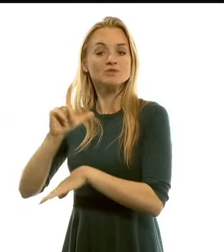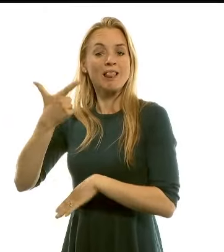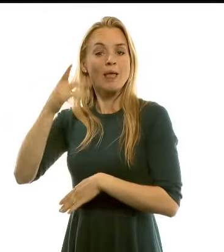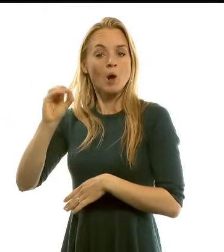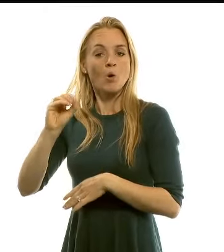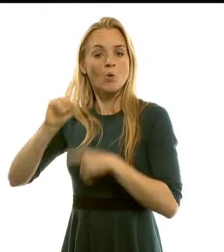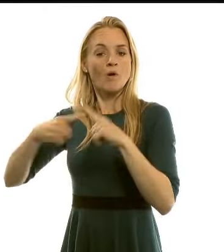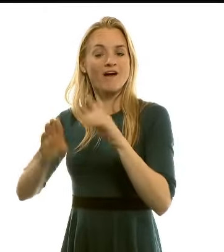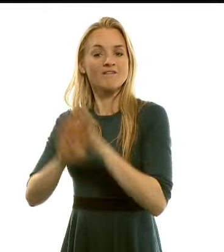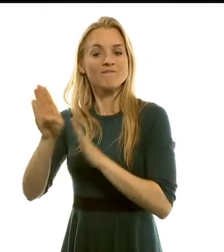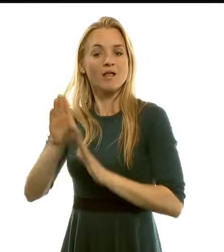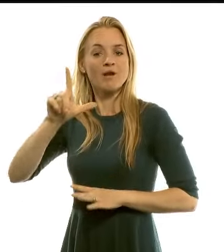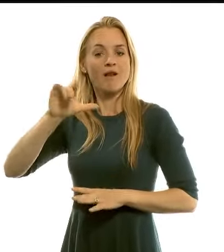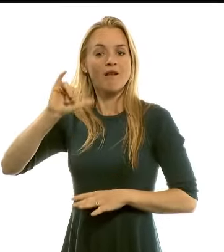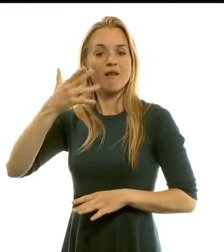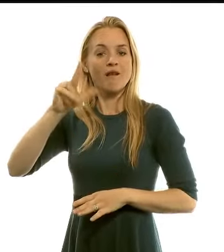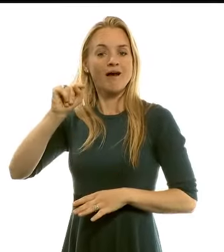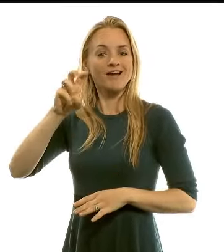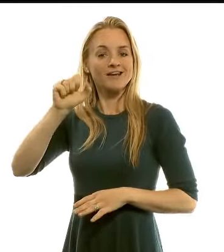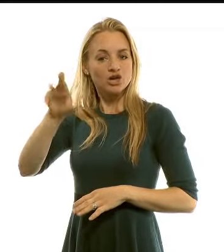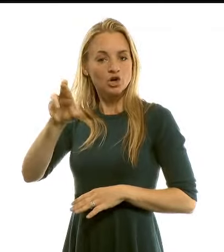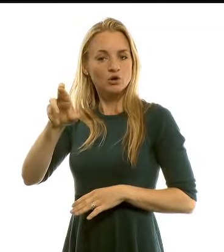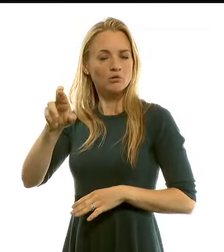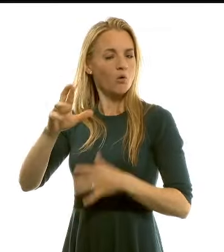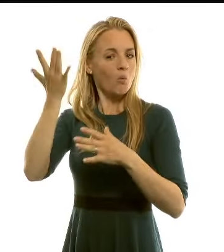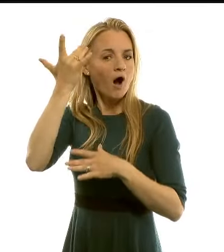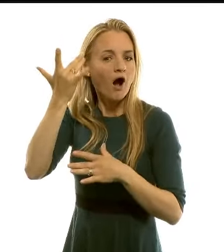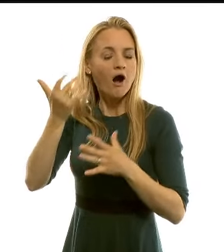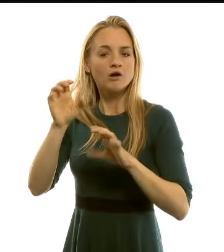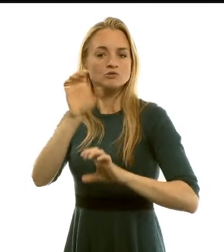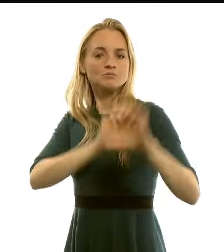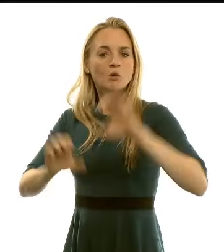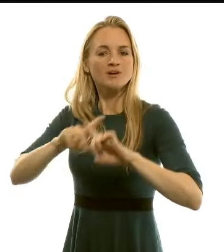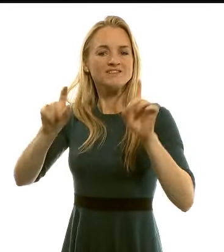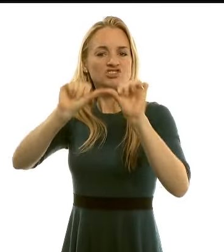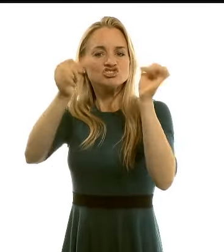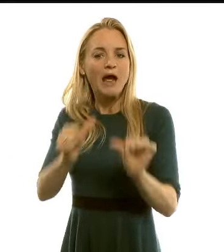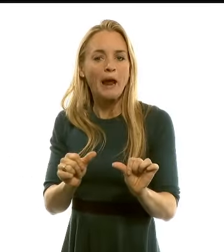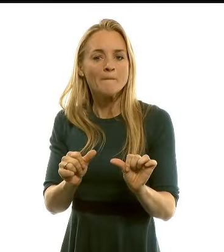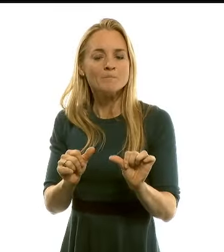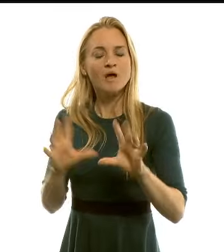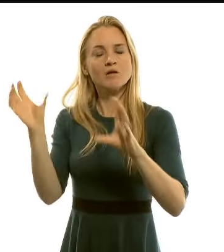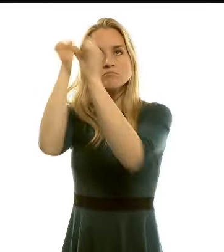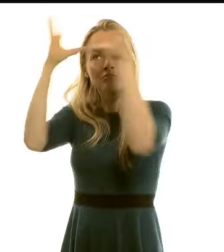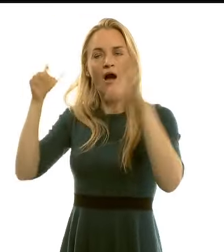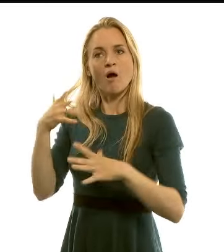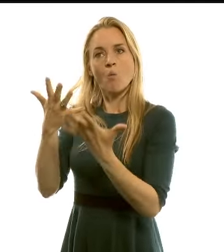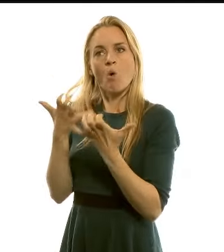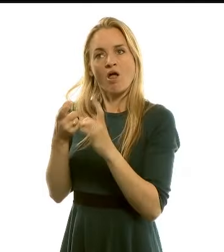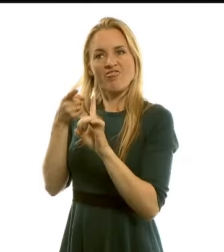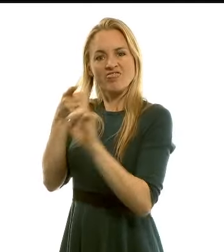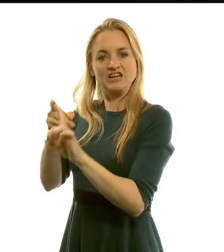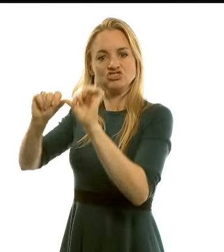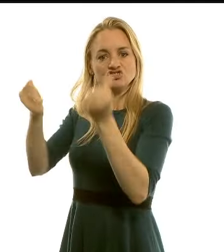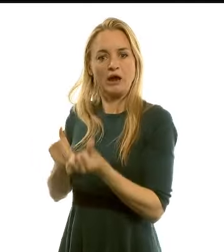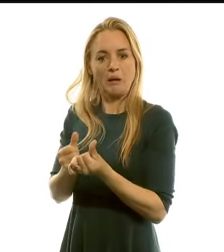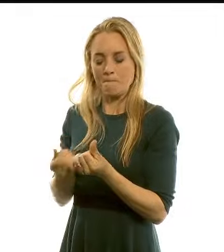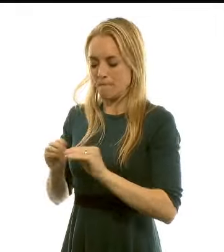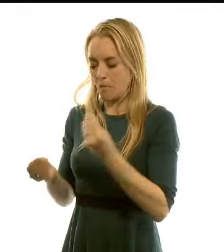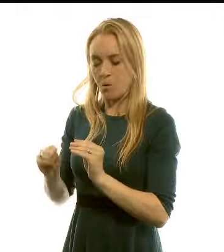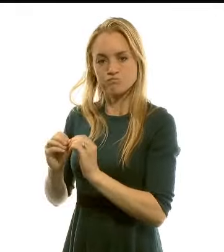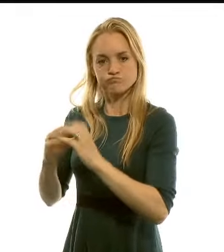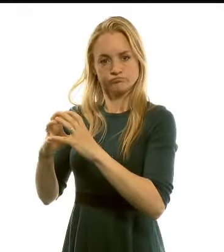experiment with broad shapes. It was really quick and dirty, like I just want a shape like this, blah. And so I was using it as a prototyping